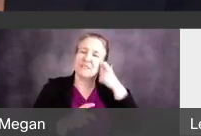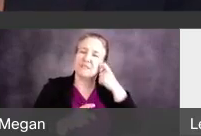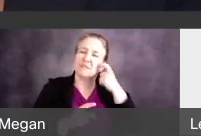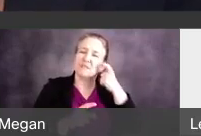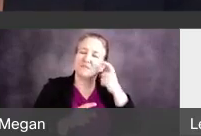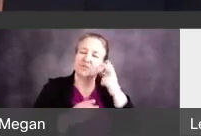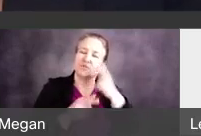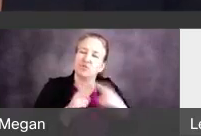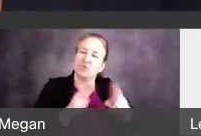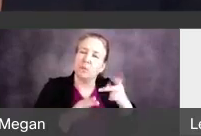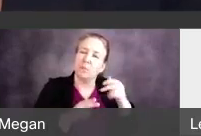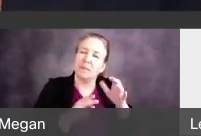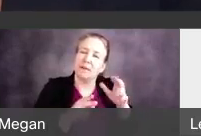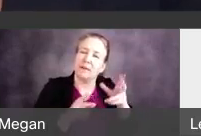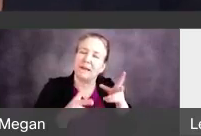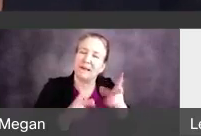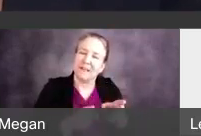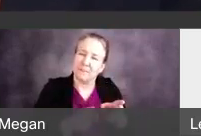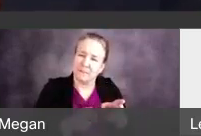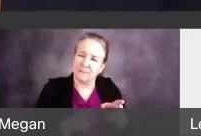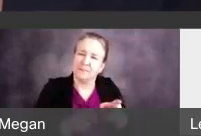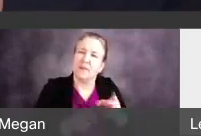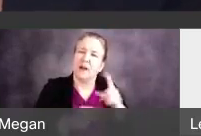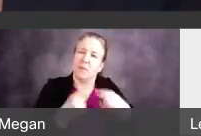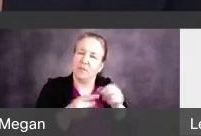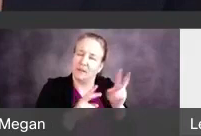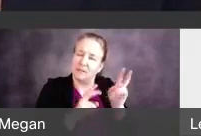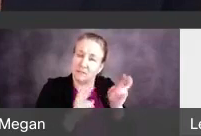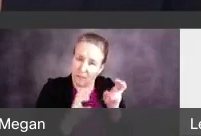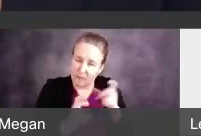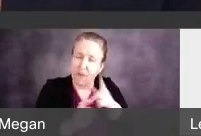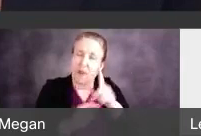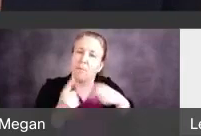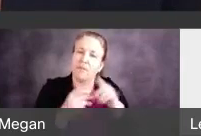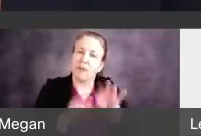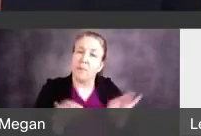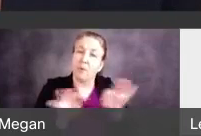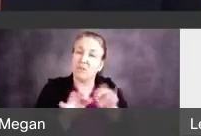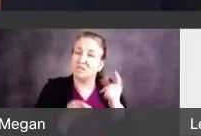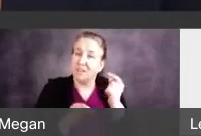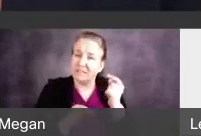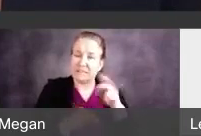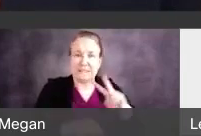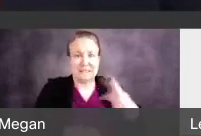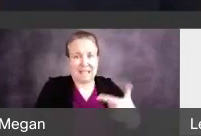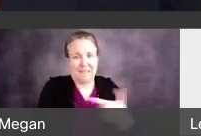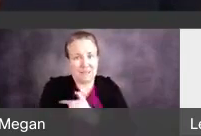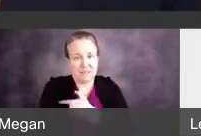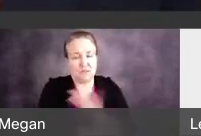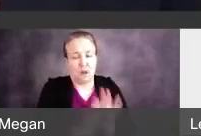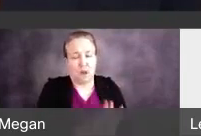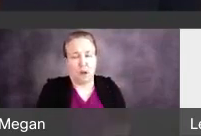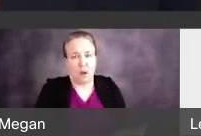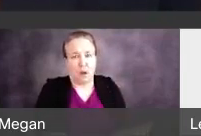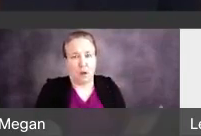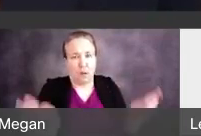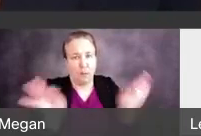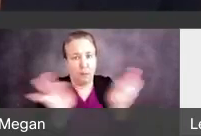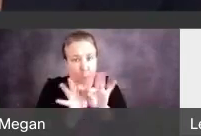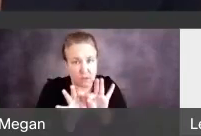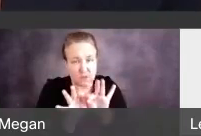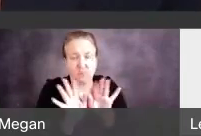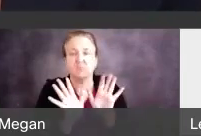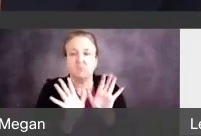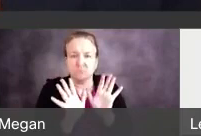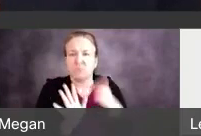that Dr. Paul Offit made on this very topic about the importance of getting that second vaccine. We just don't